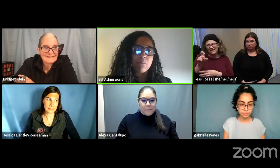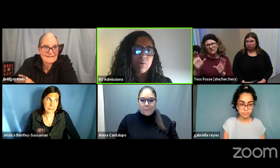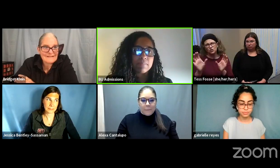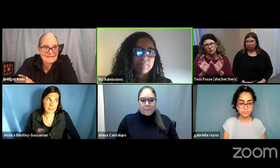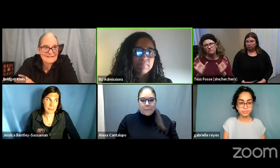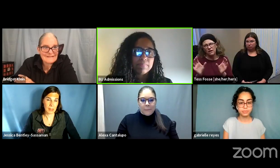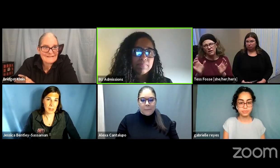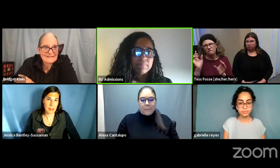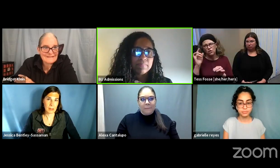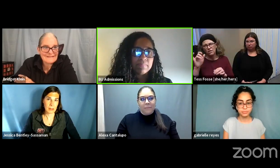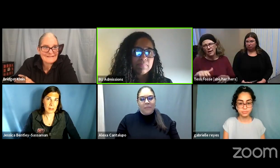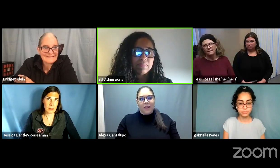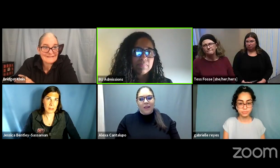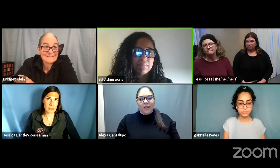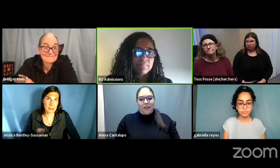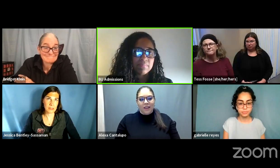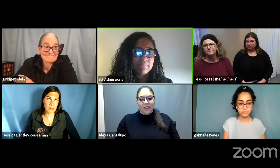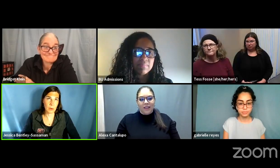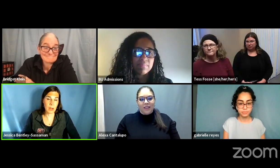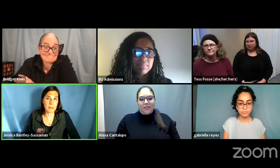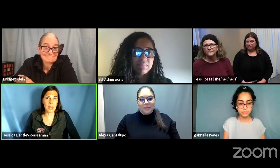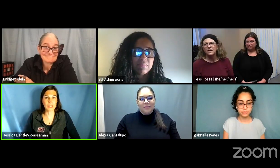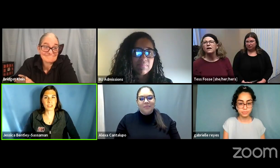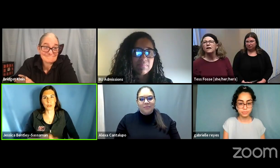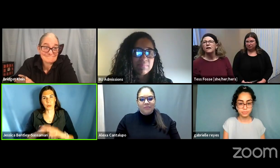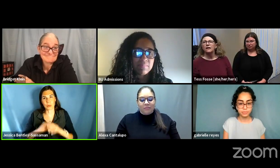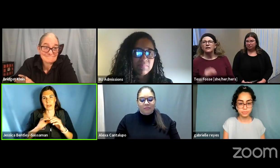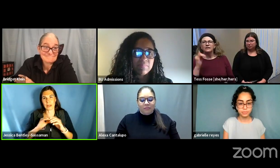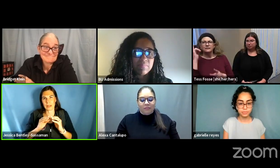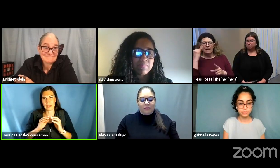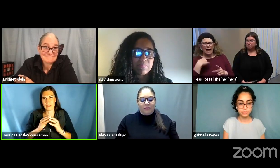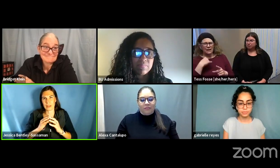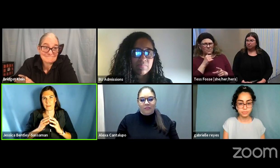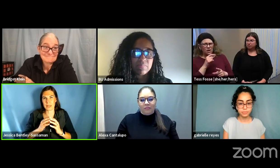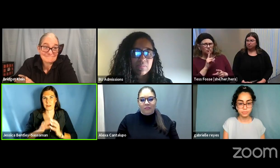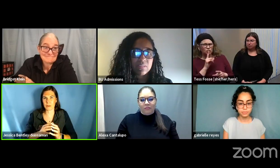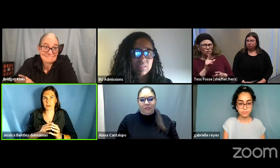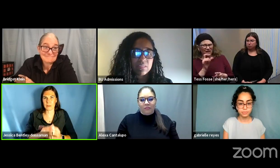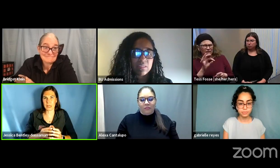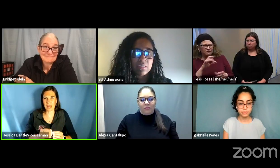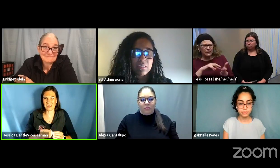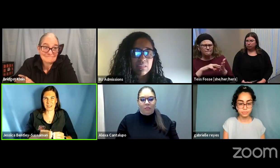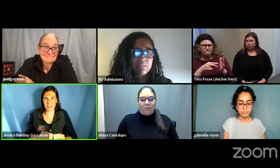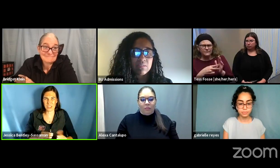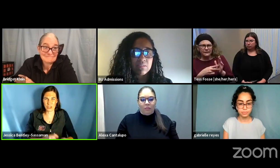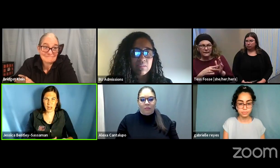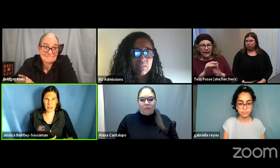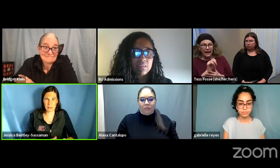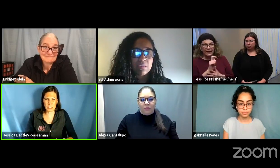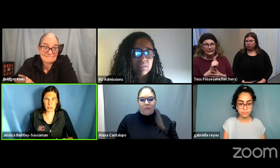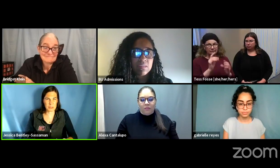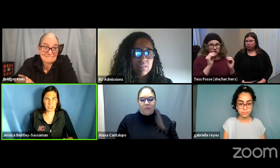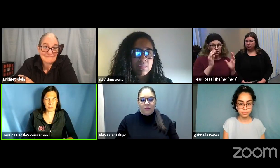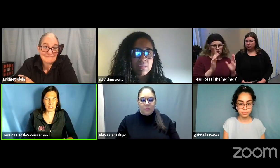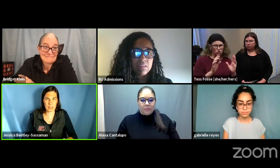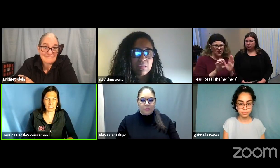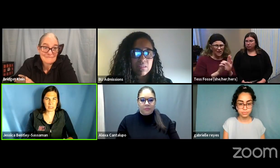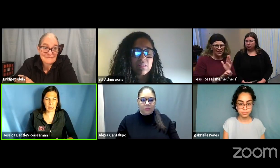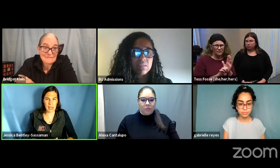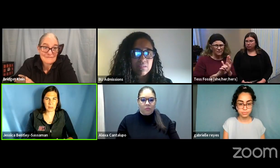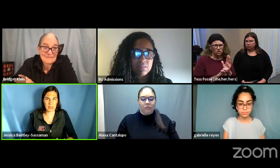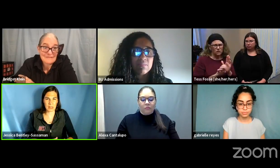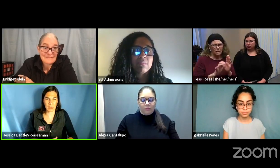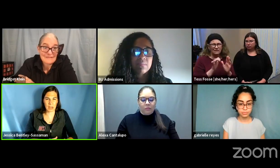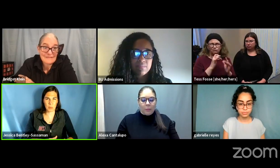certified at that point? So I'm not sure if they mean they're going to be an ASL teacher at elementary, which typically